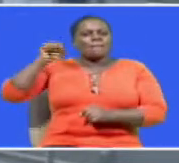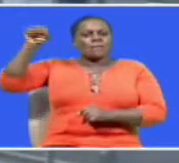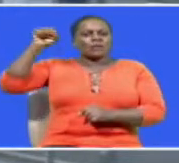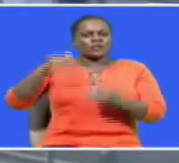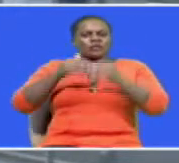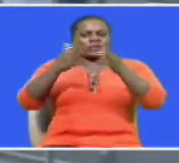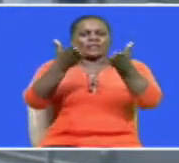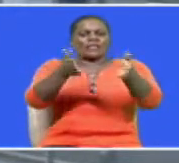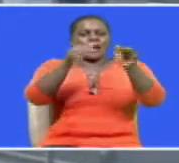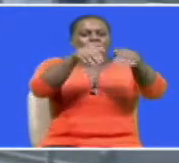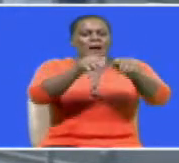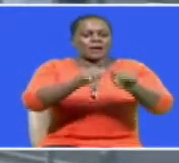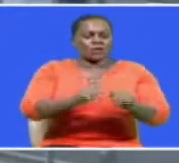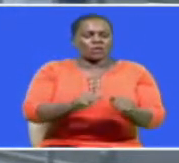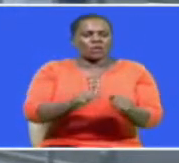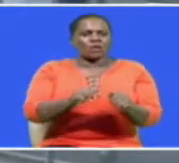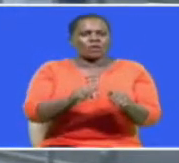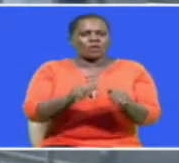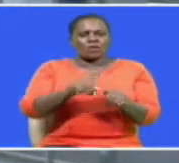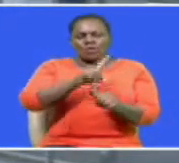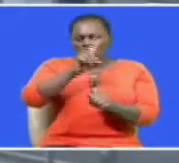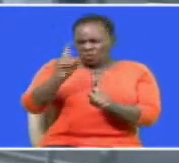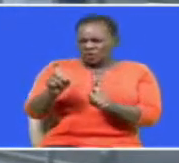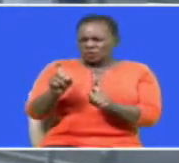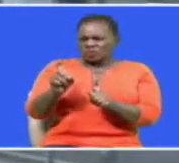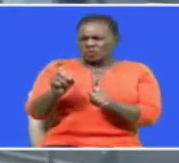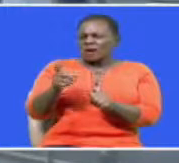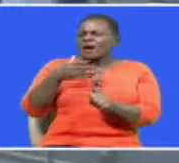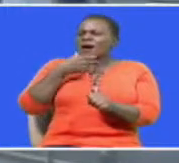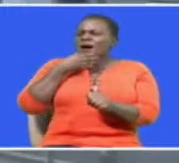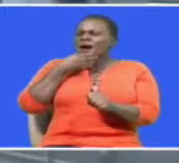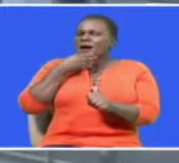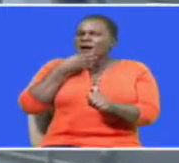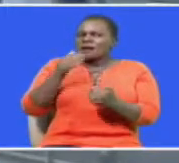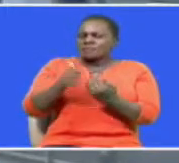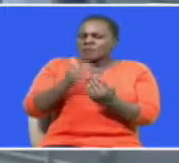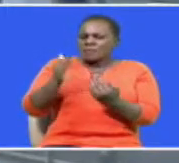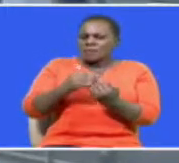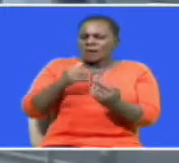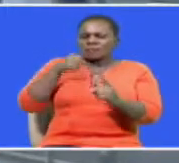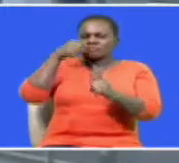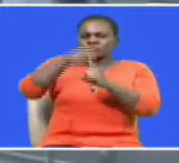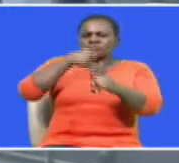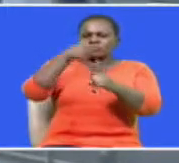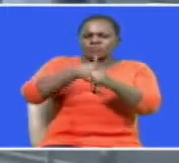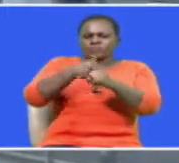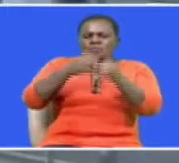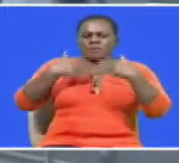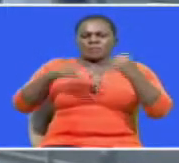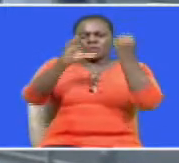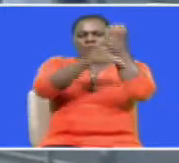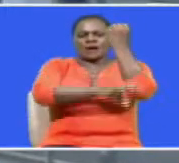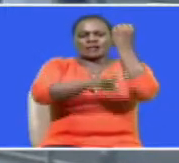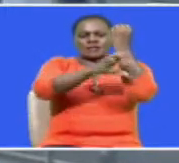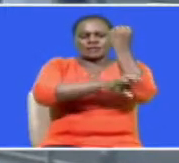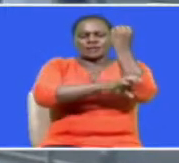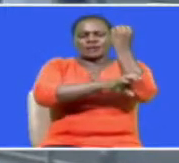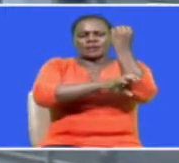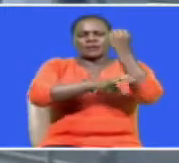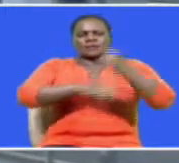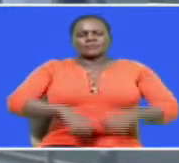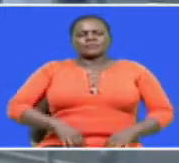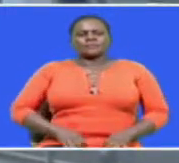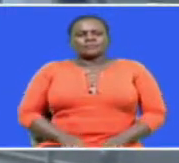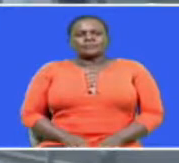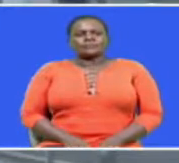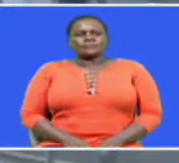leader attended the final farewell, questions still linger about the treatment of freedom fighters in the country. KTN's David Mudoka